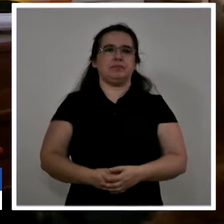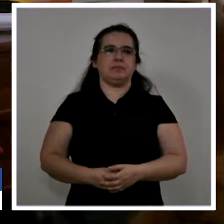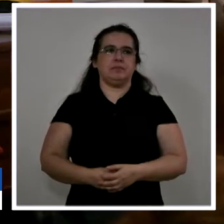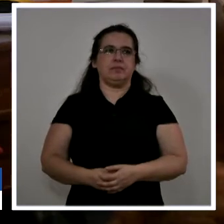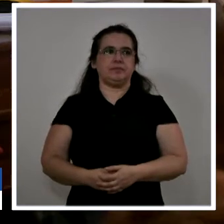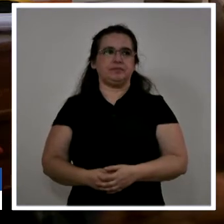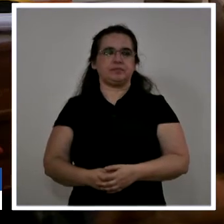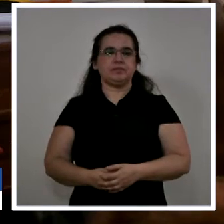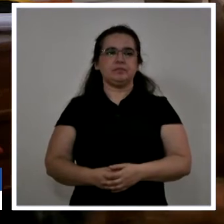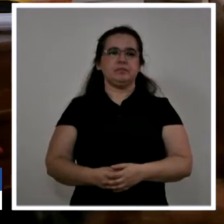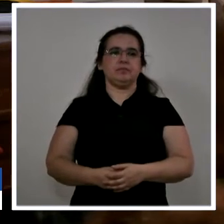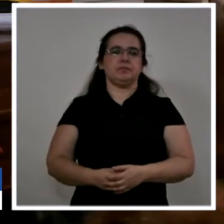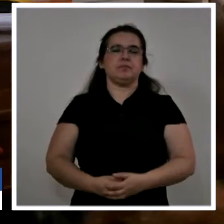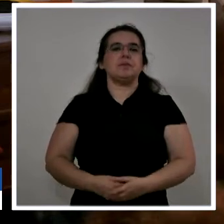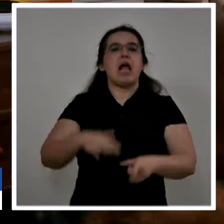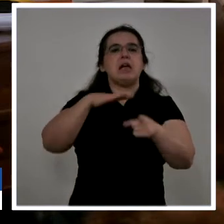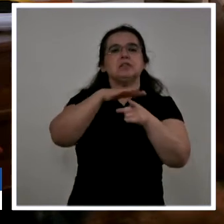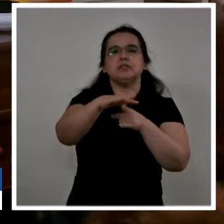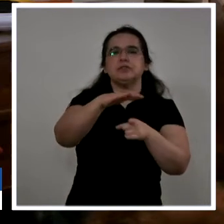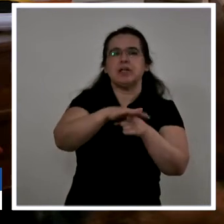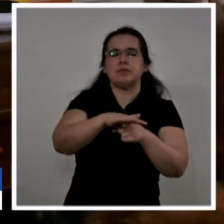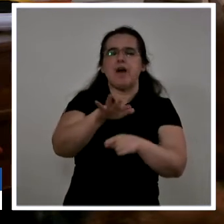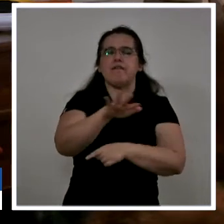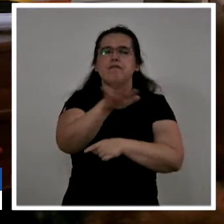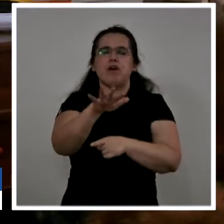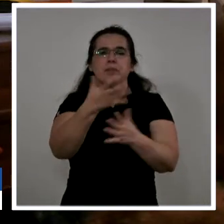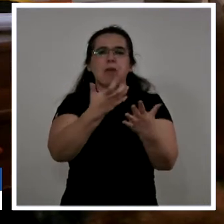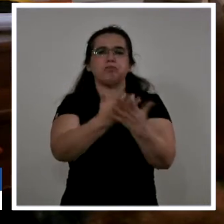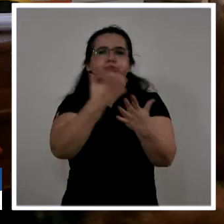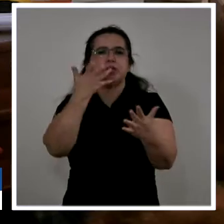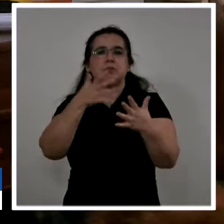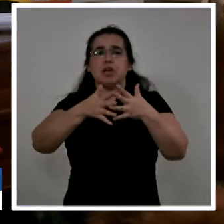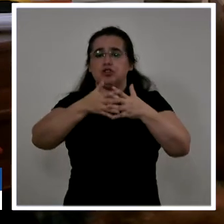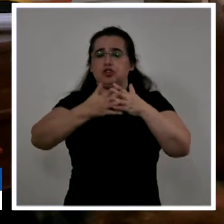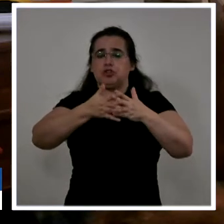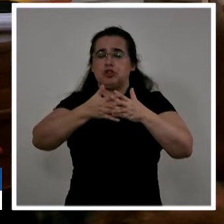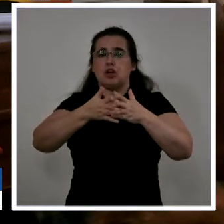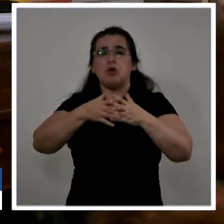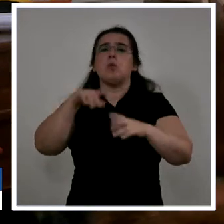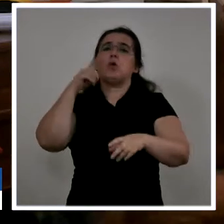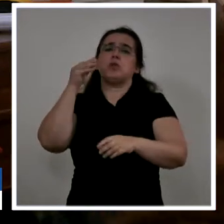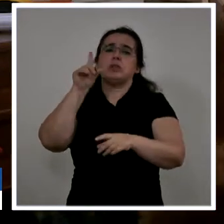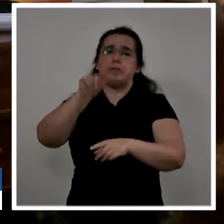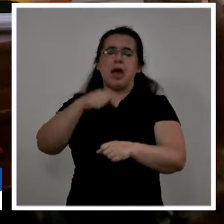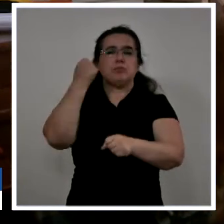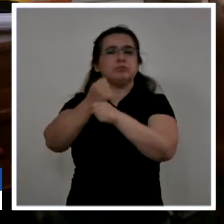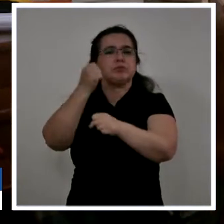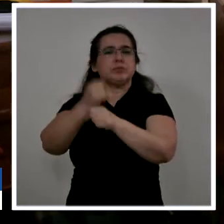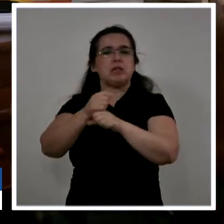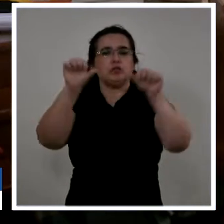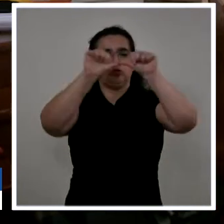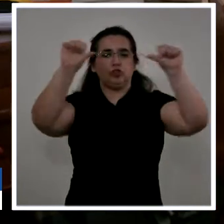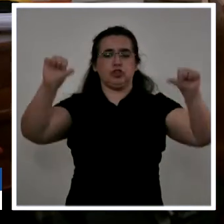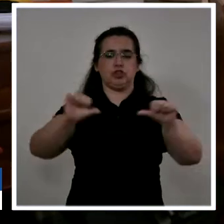and function. Influenciam de forma notória tanto a estrutura como a função of the nervous system, do sistema